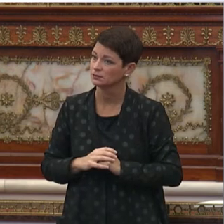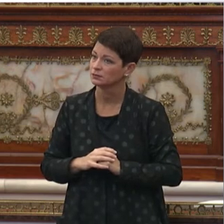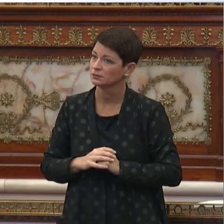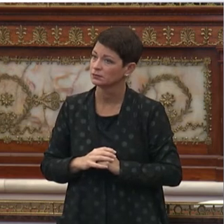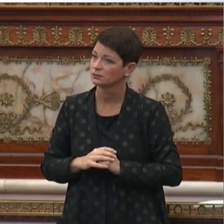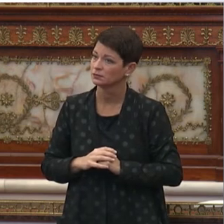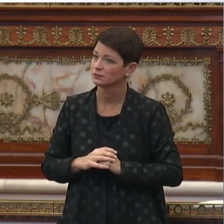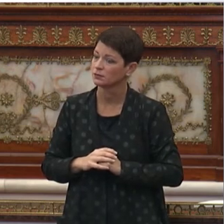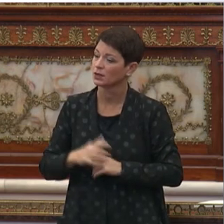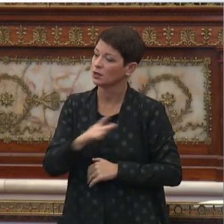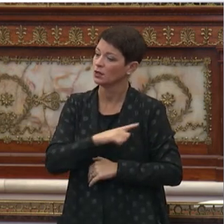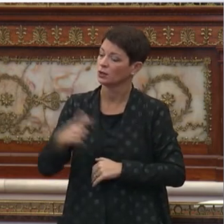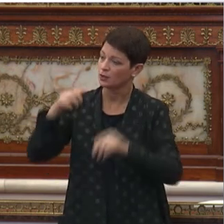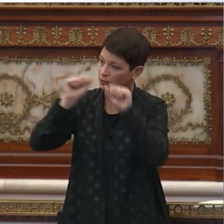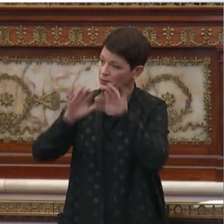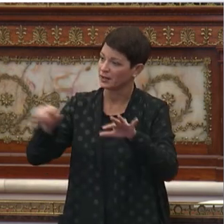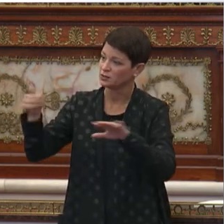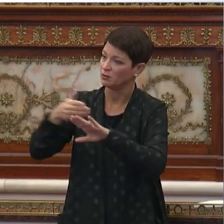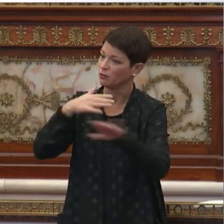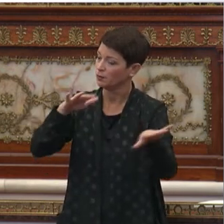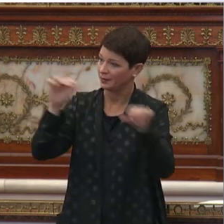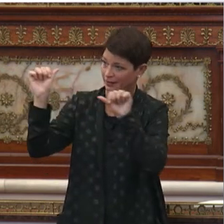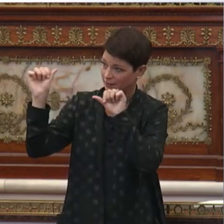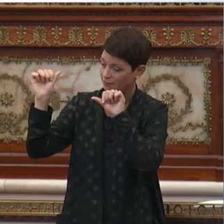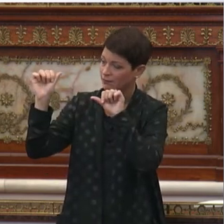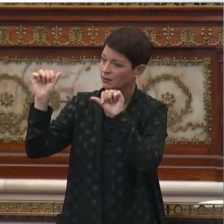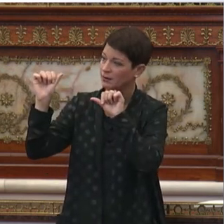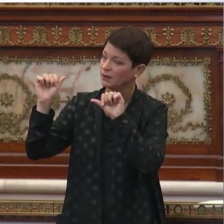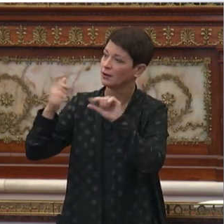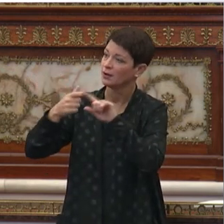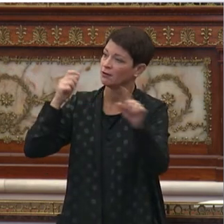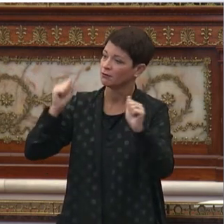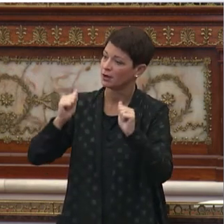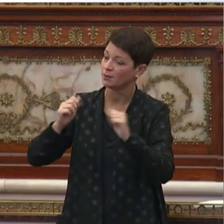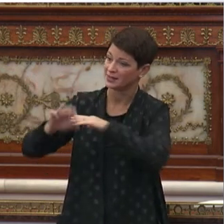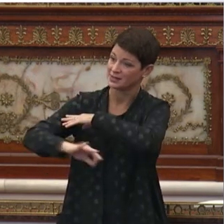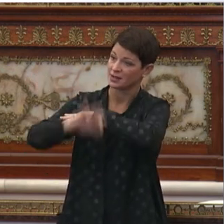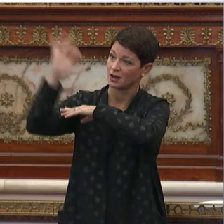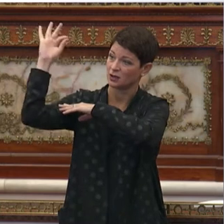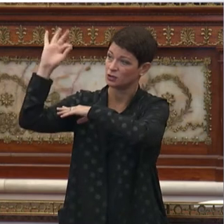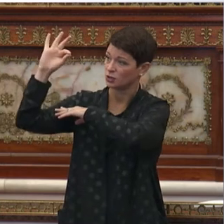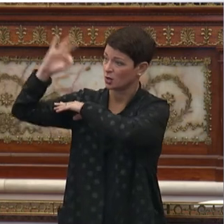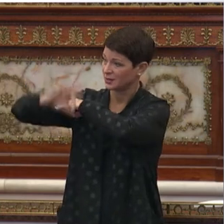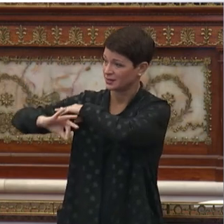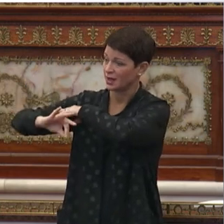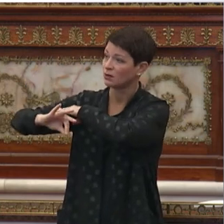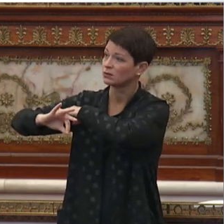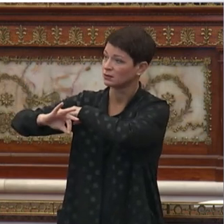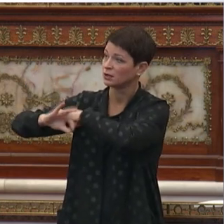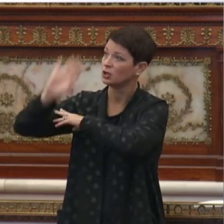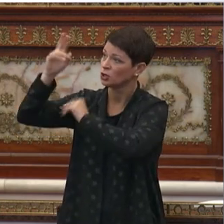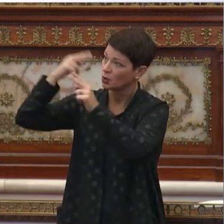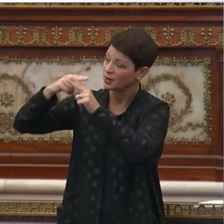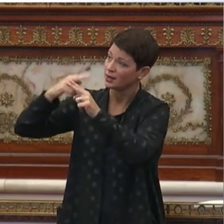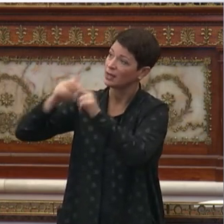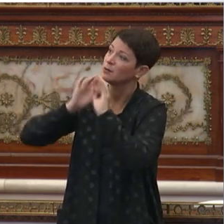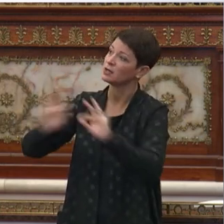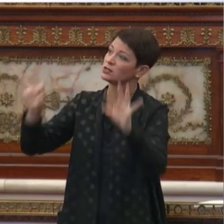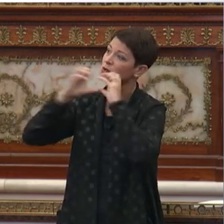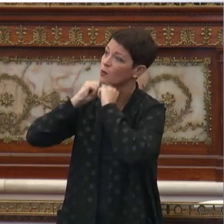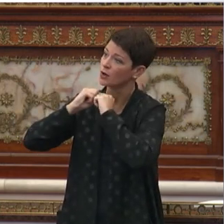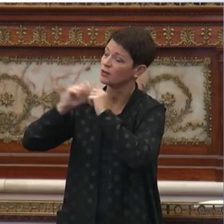And then, Lord, we bless you before we leave. From the rising of the sun to the going down of the same, your name is worthy to